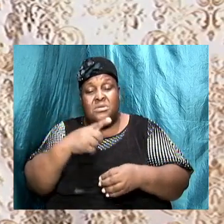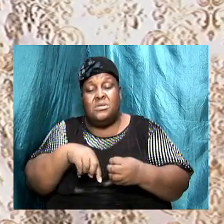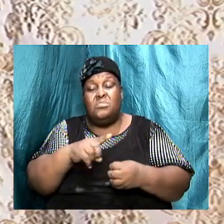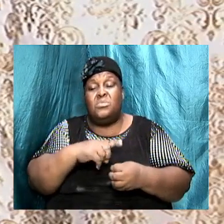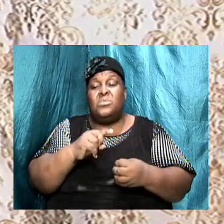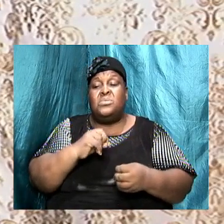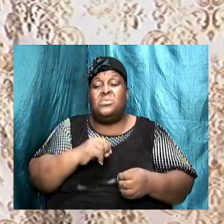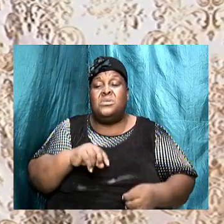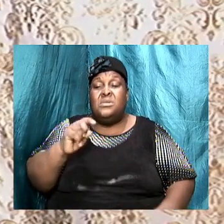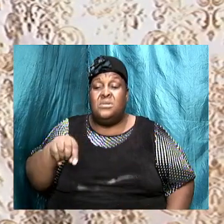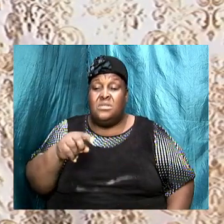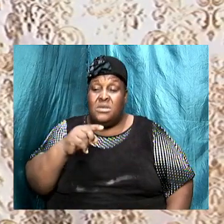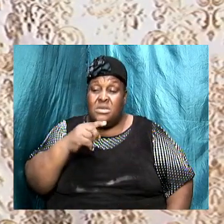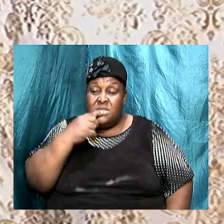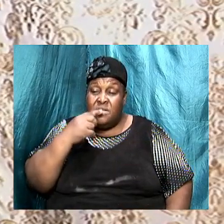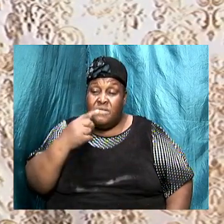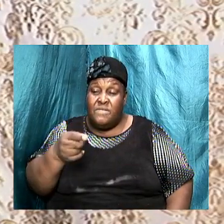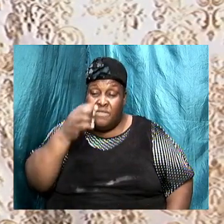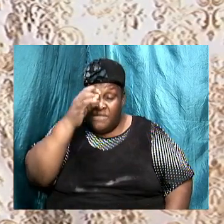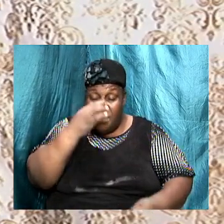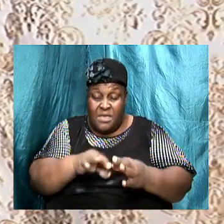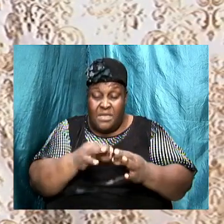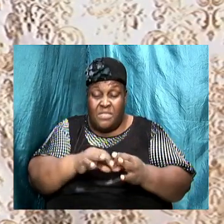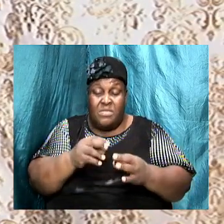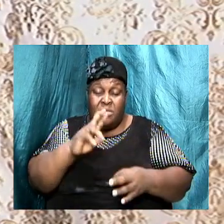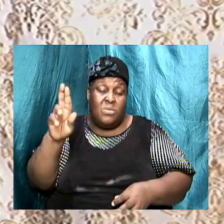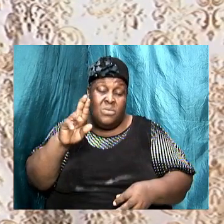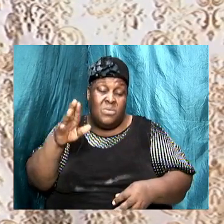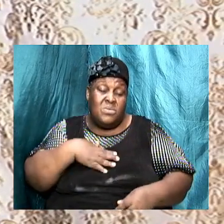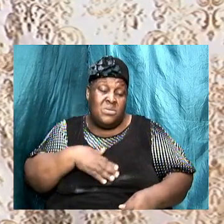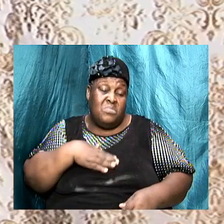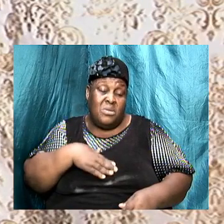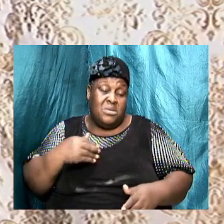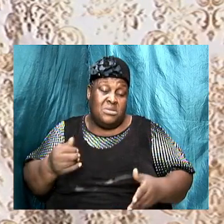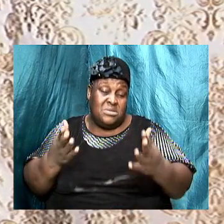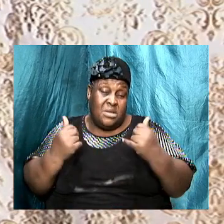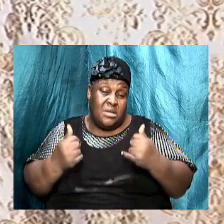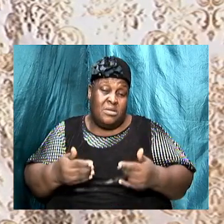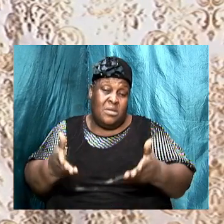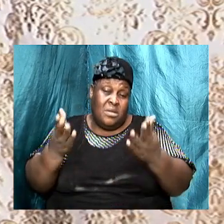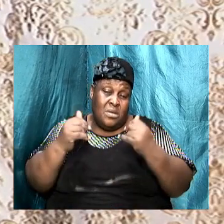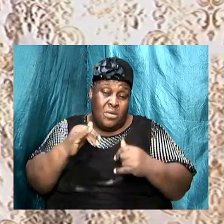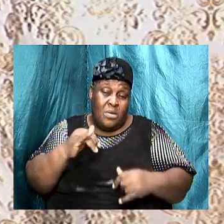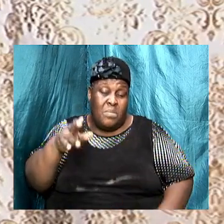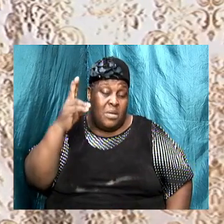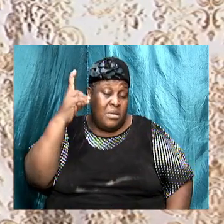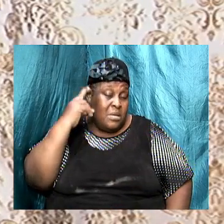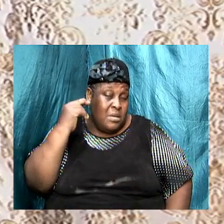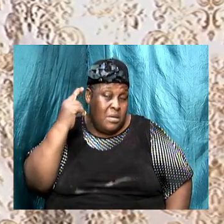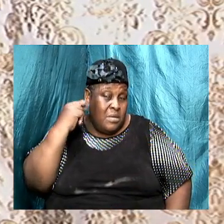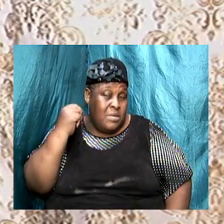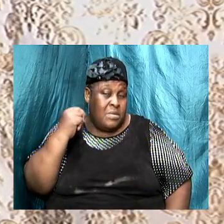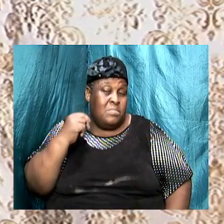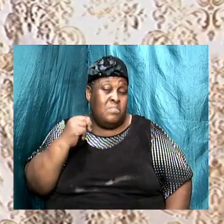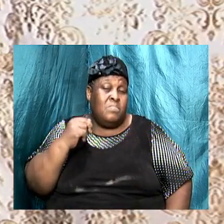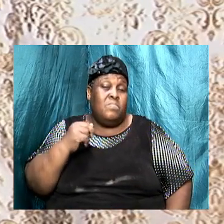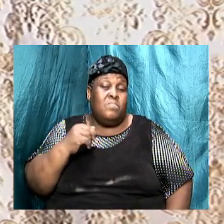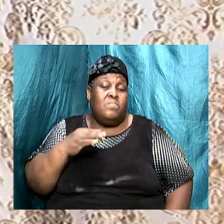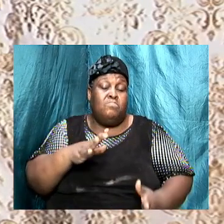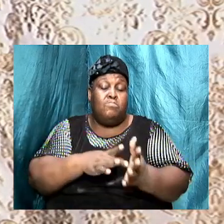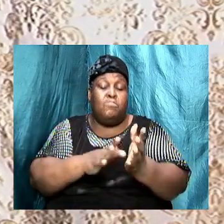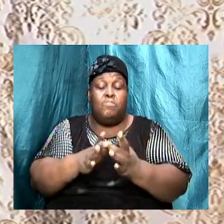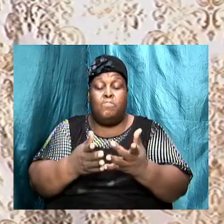So this faith that we use to please God comes by hearing. The Bible